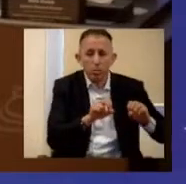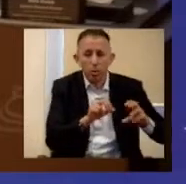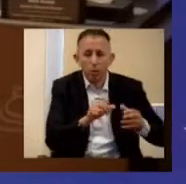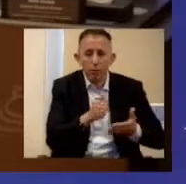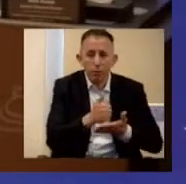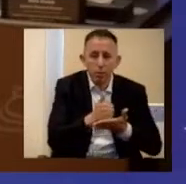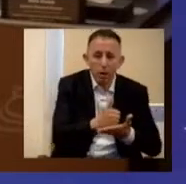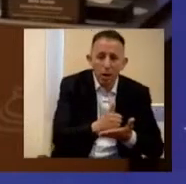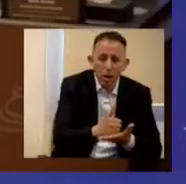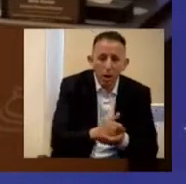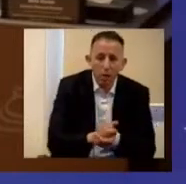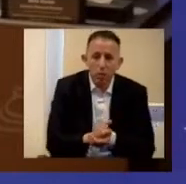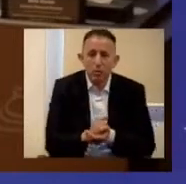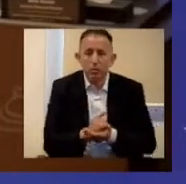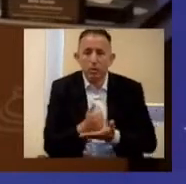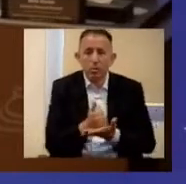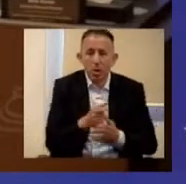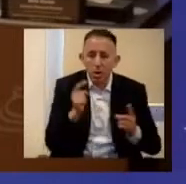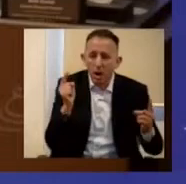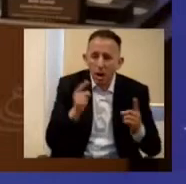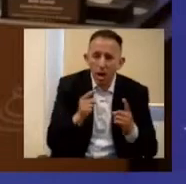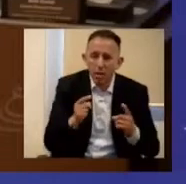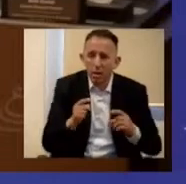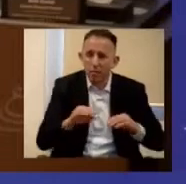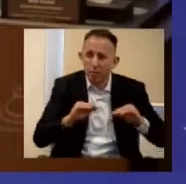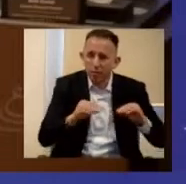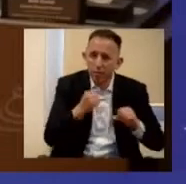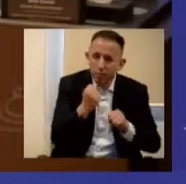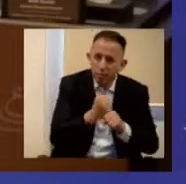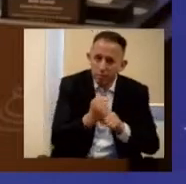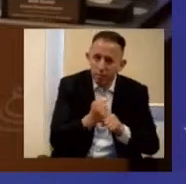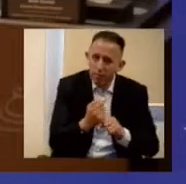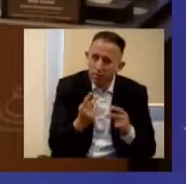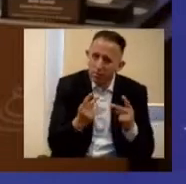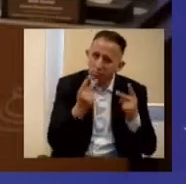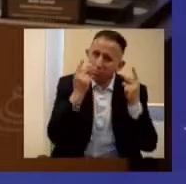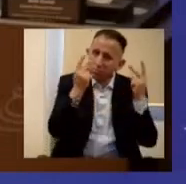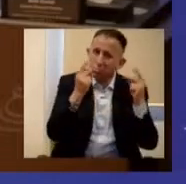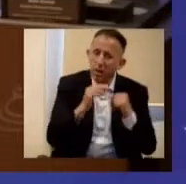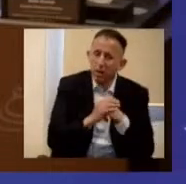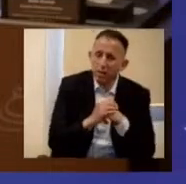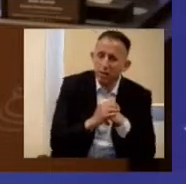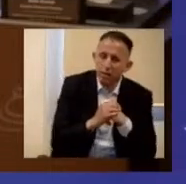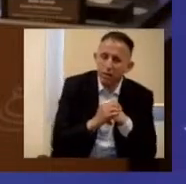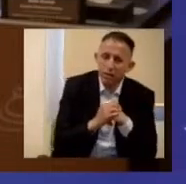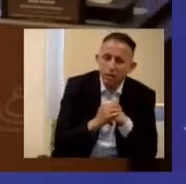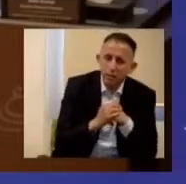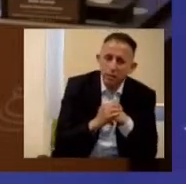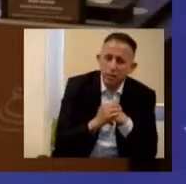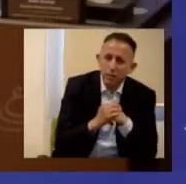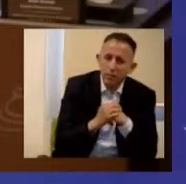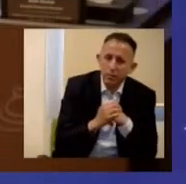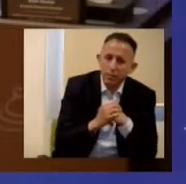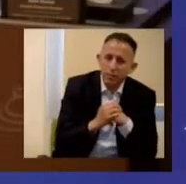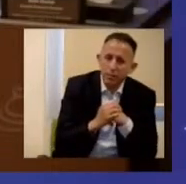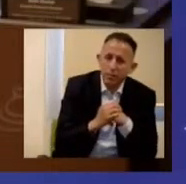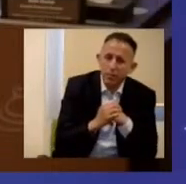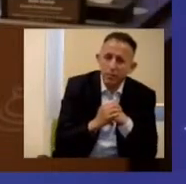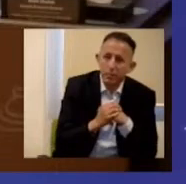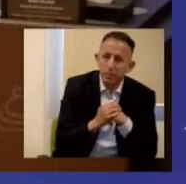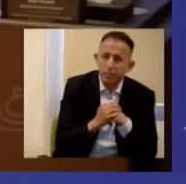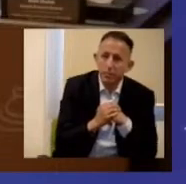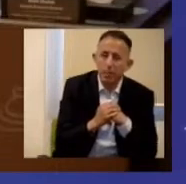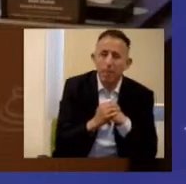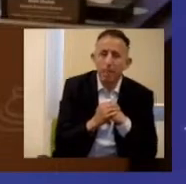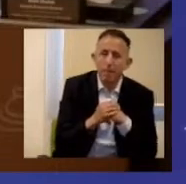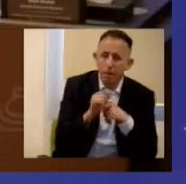very positive, and it should help the student. It should not be a sanction of, you failed. This is not, we all of us